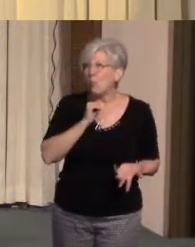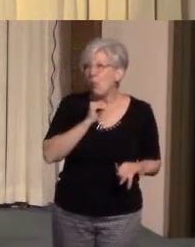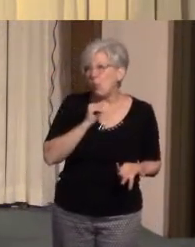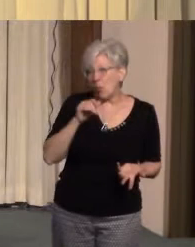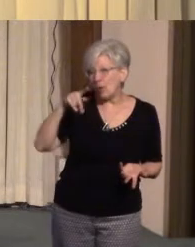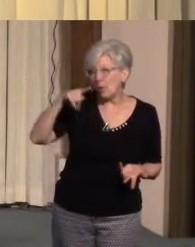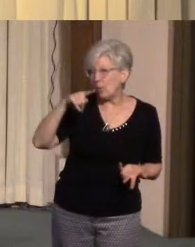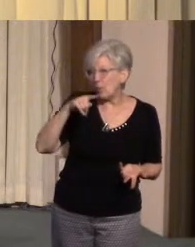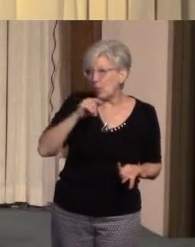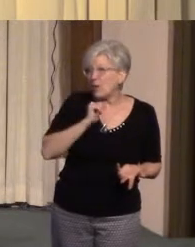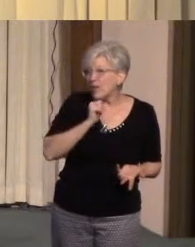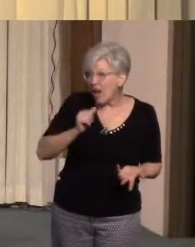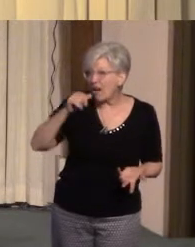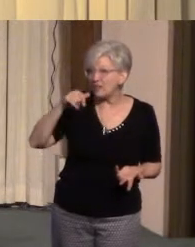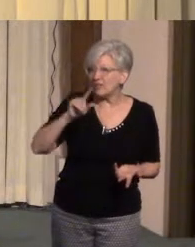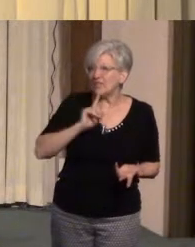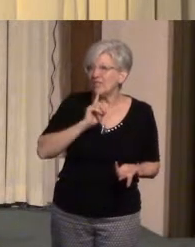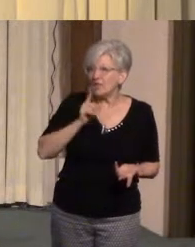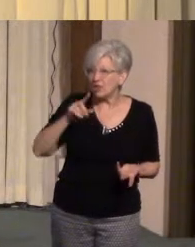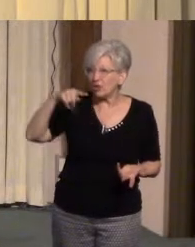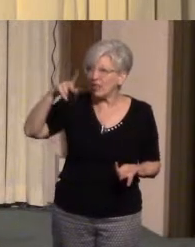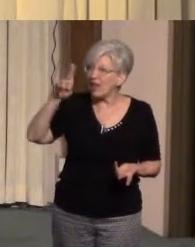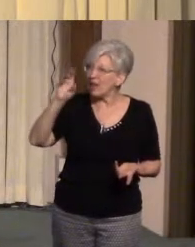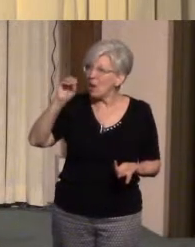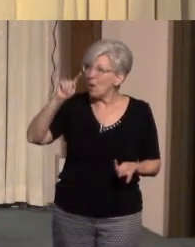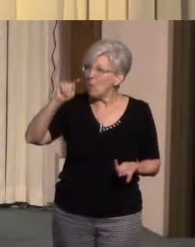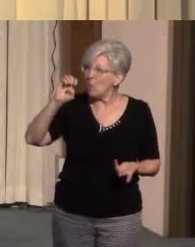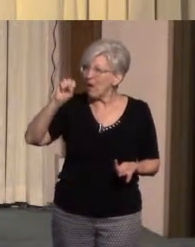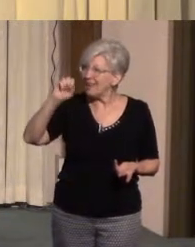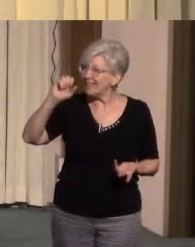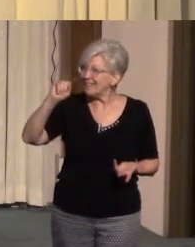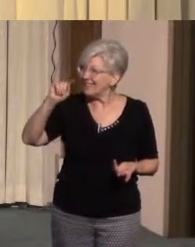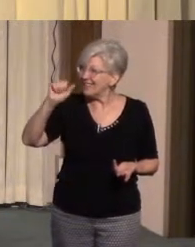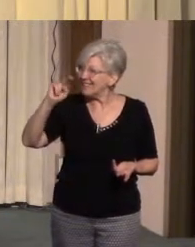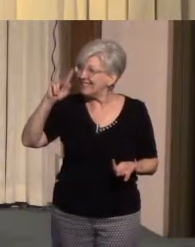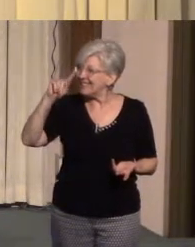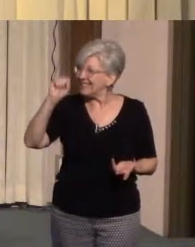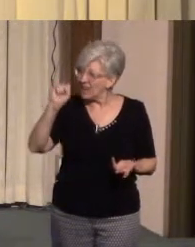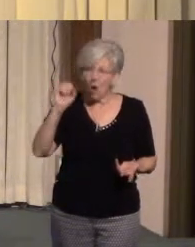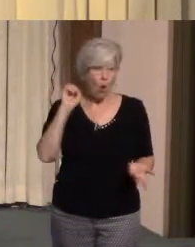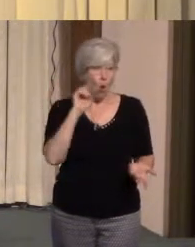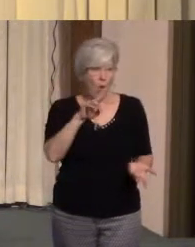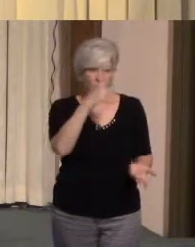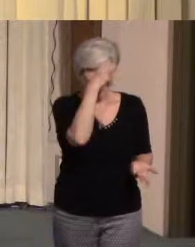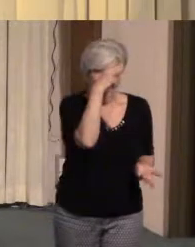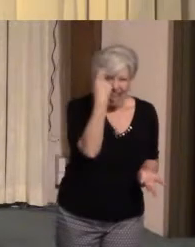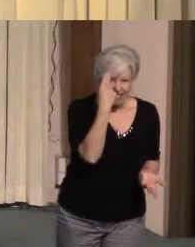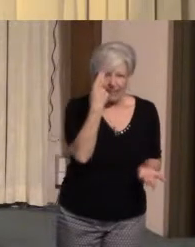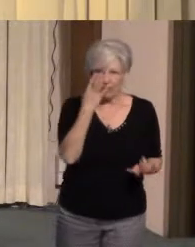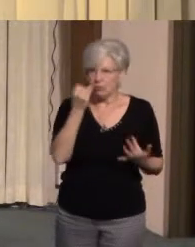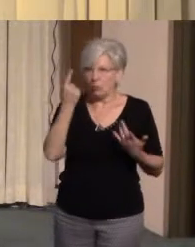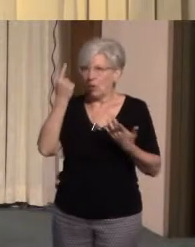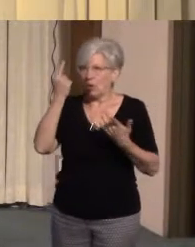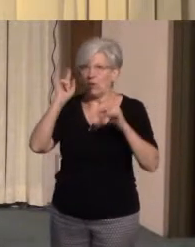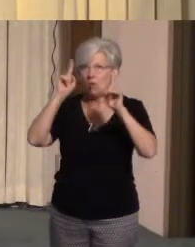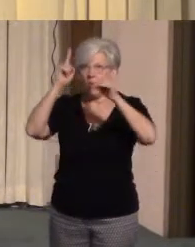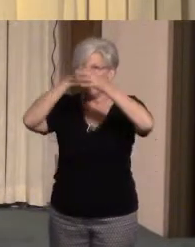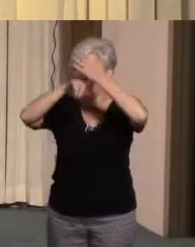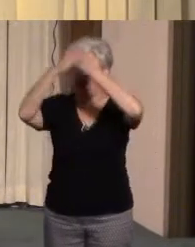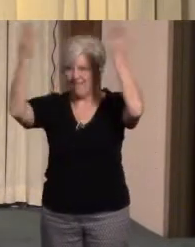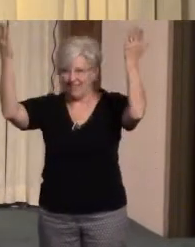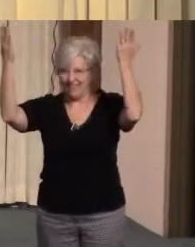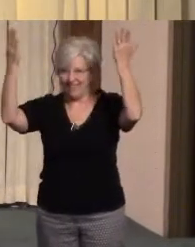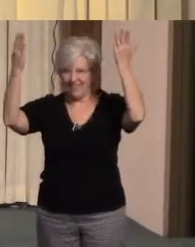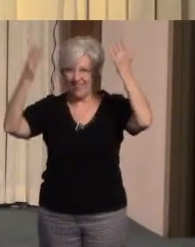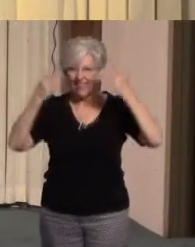We weren't even sure Catholics were getting in, and they're like the first Christians. Hello, right? The Holy Roman Catholic